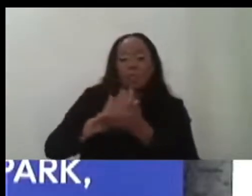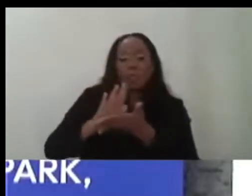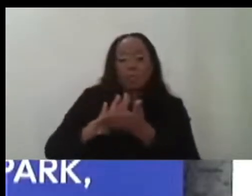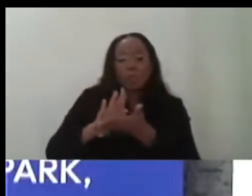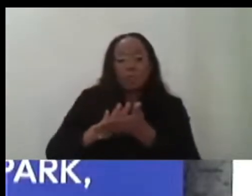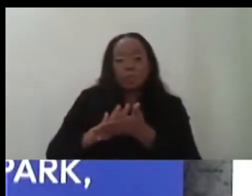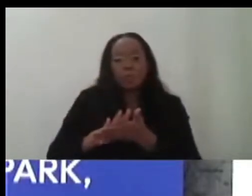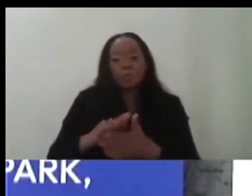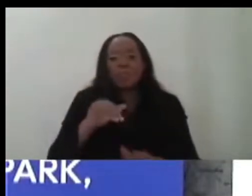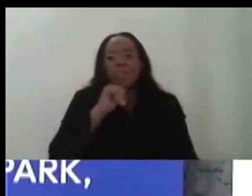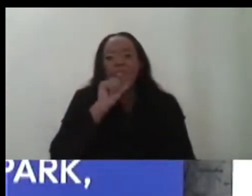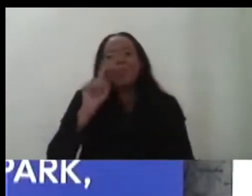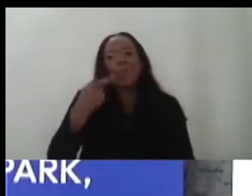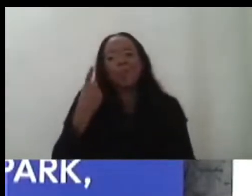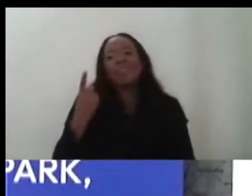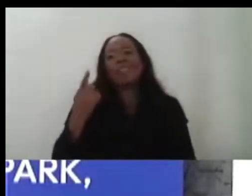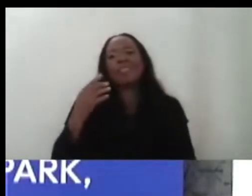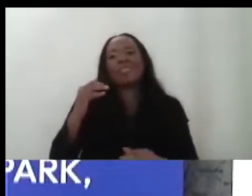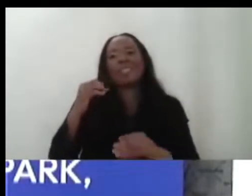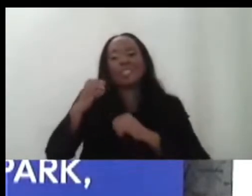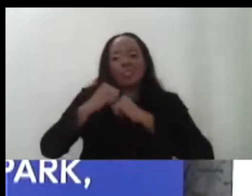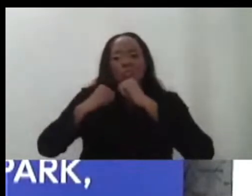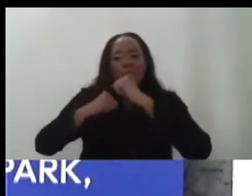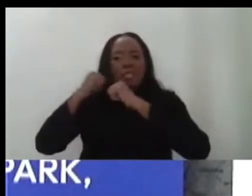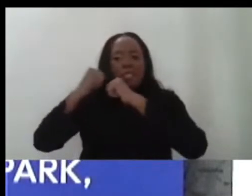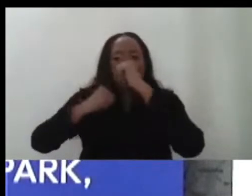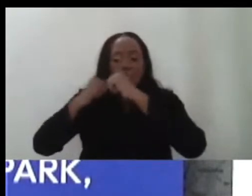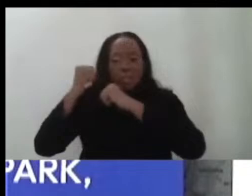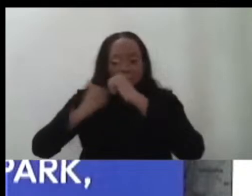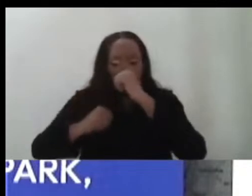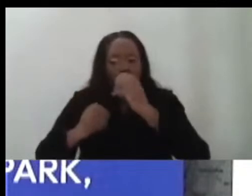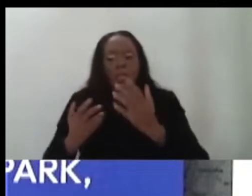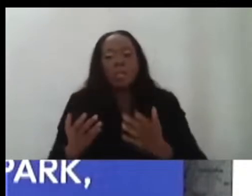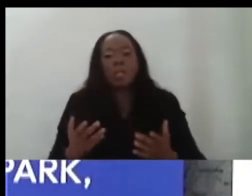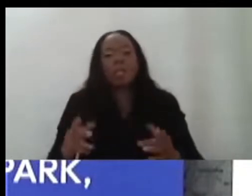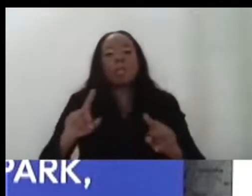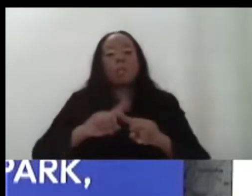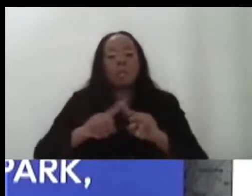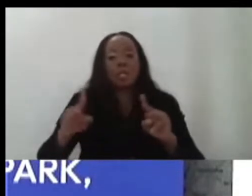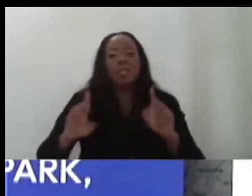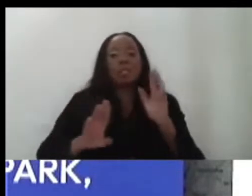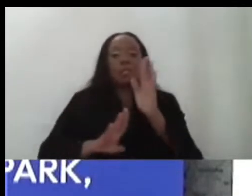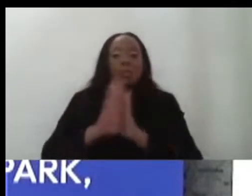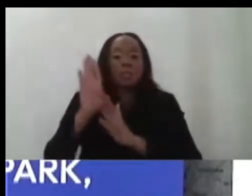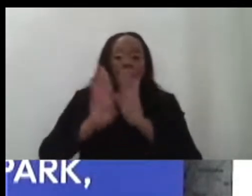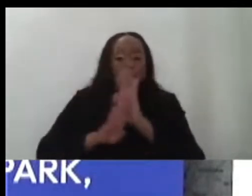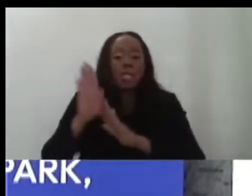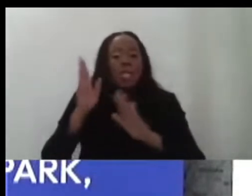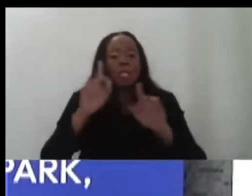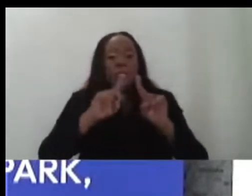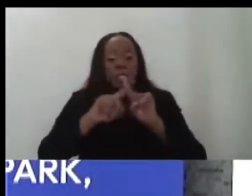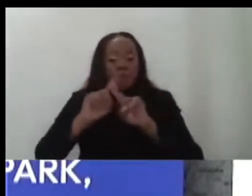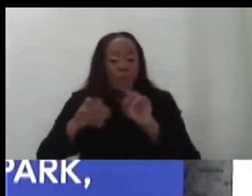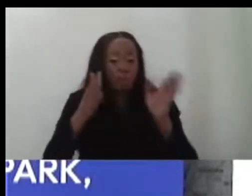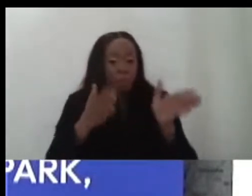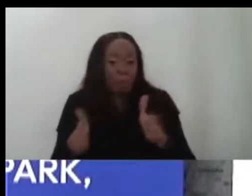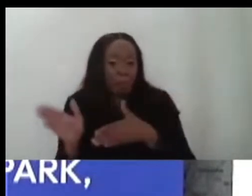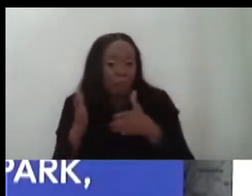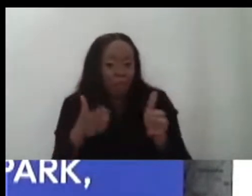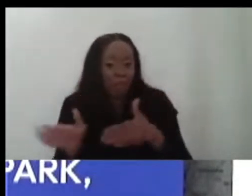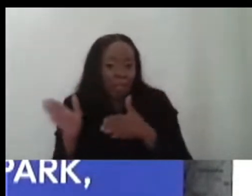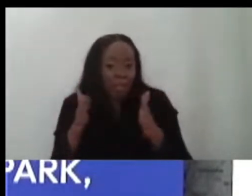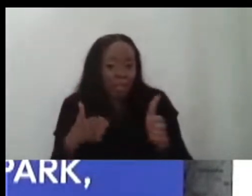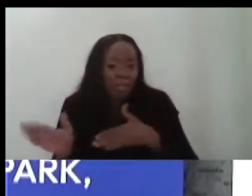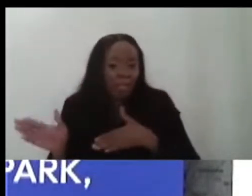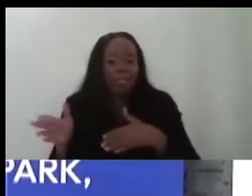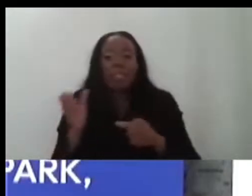just the physical infrastructure, but also in terms of developing the various plans and procedures, and also